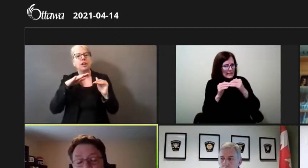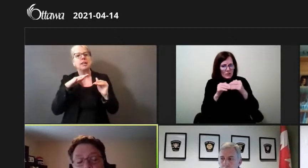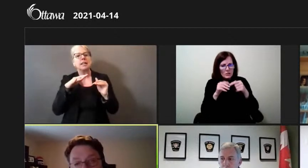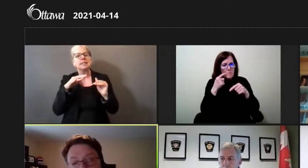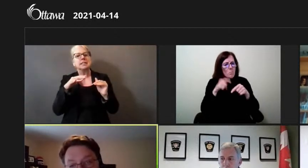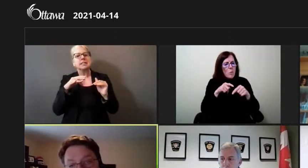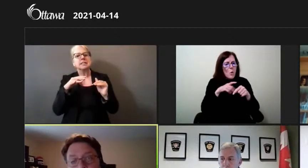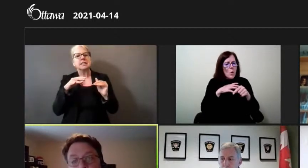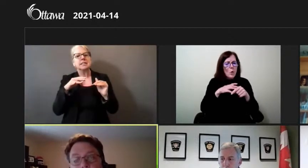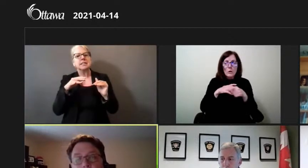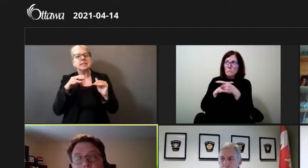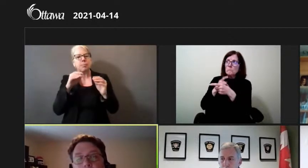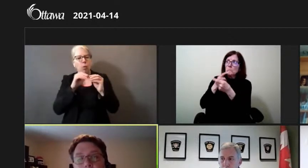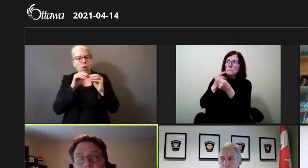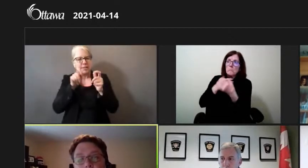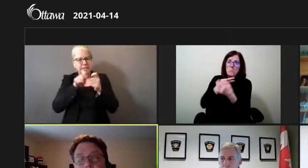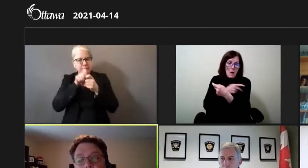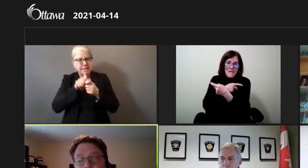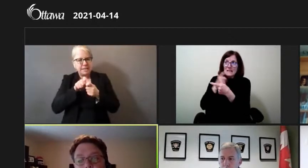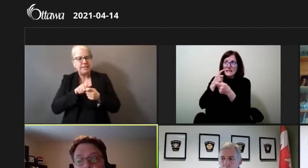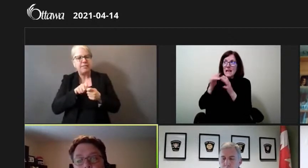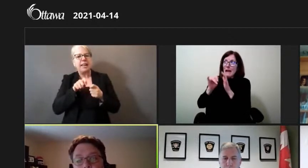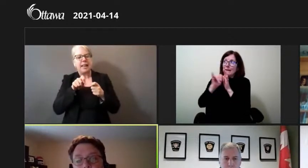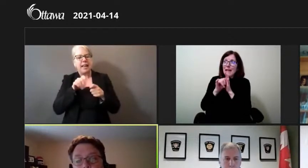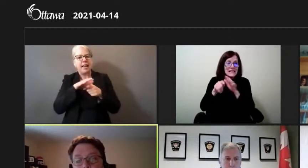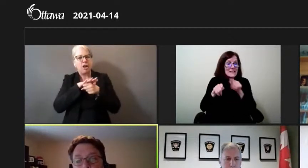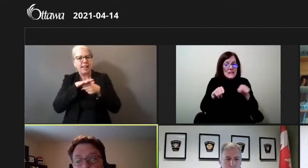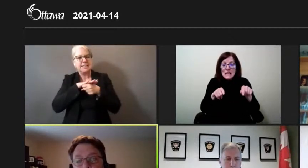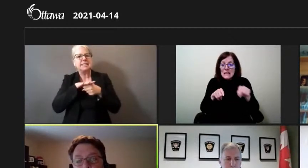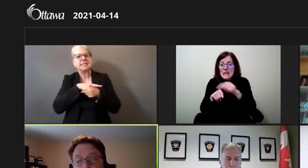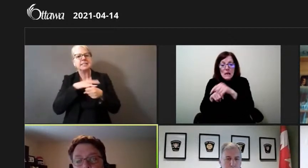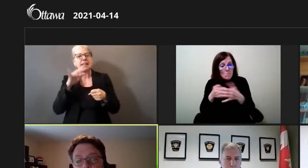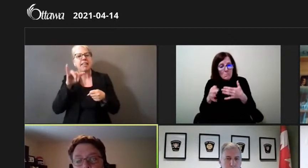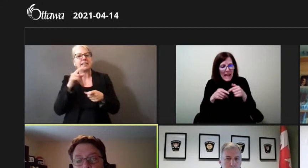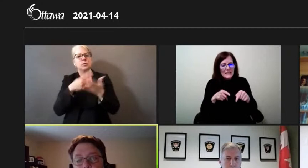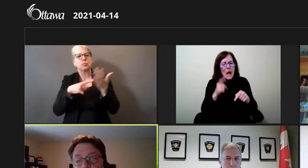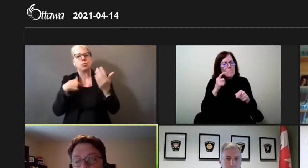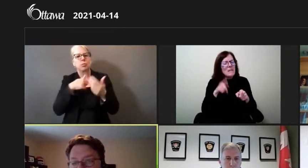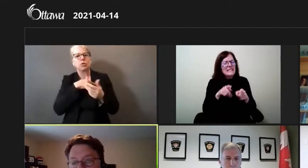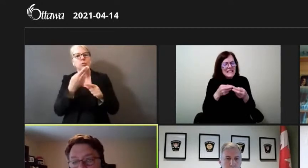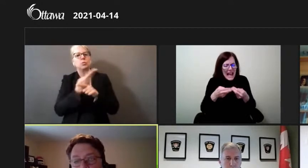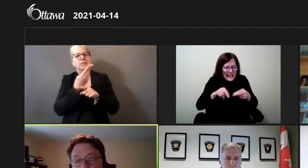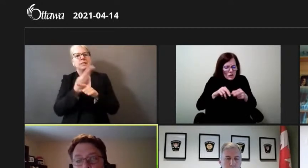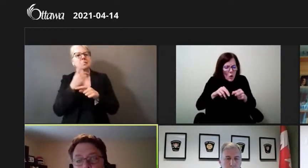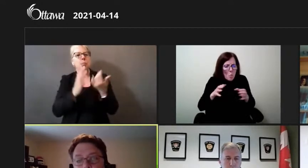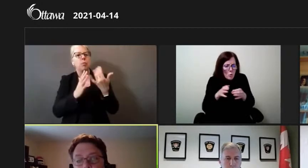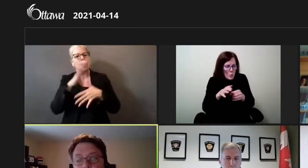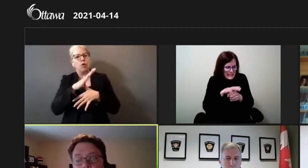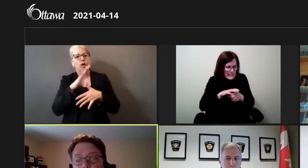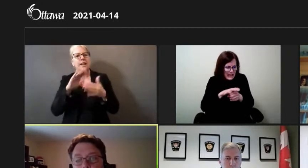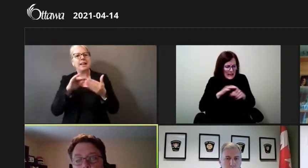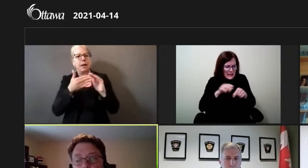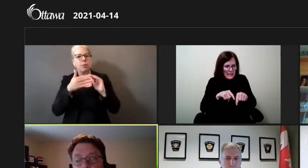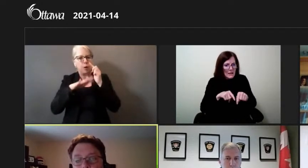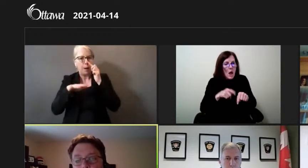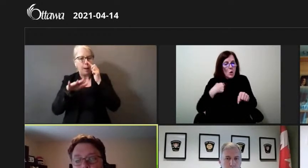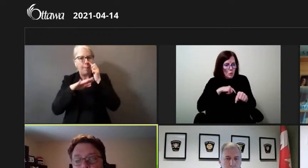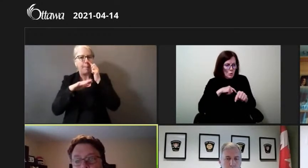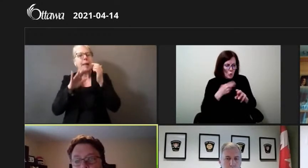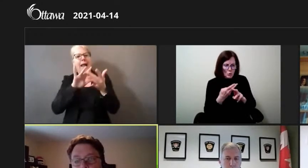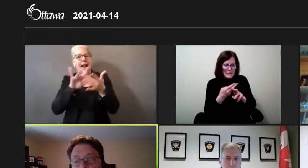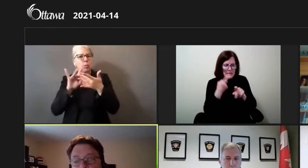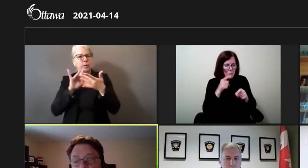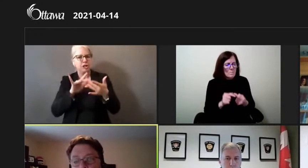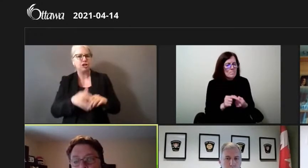of finer grain areas, and that's what we're using to prioritize neighborhoods and to do our outreach efforts.